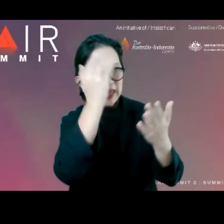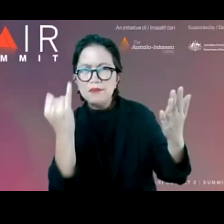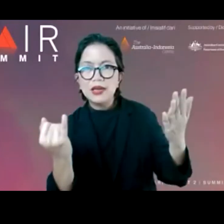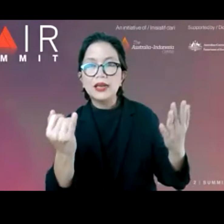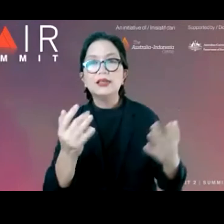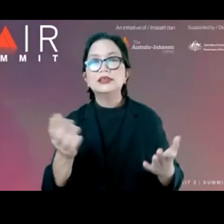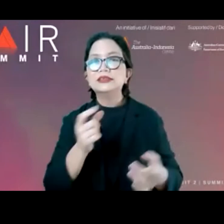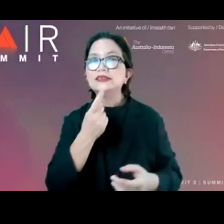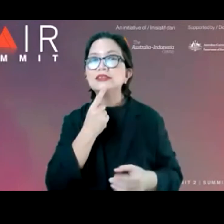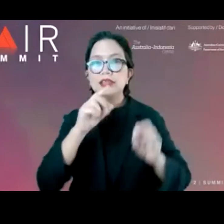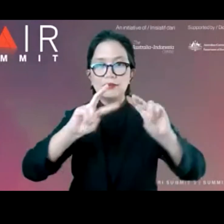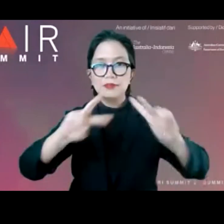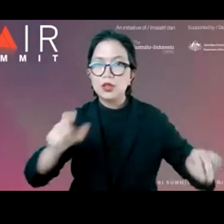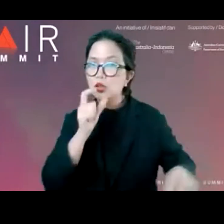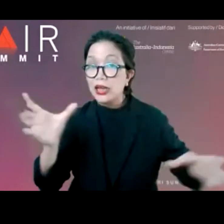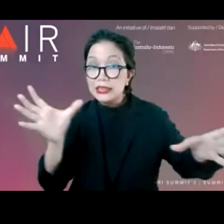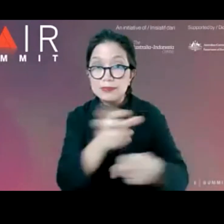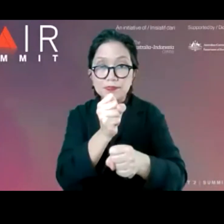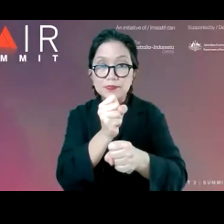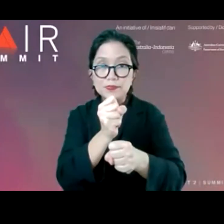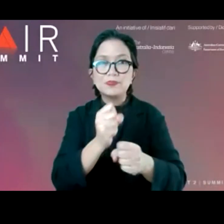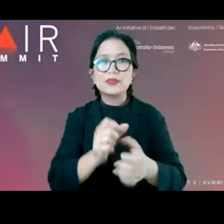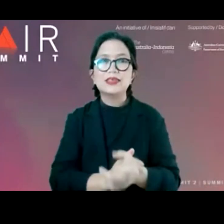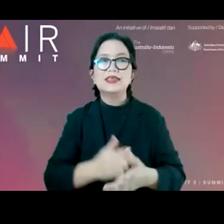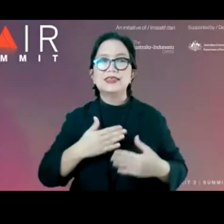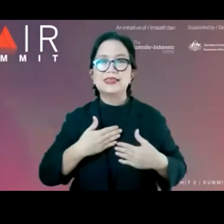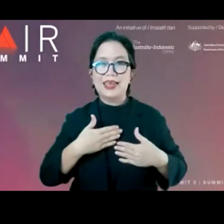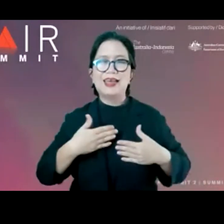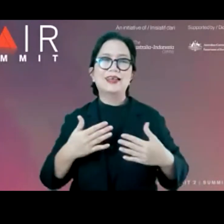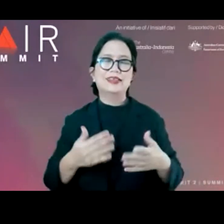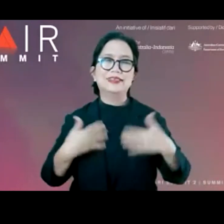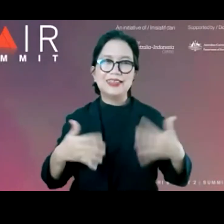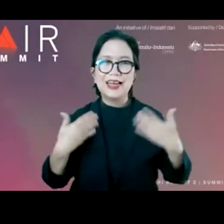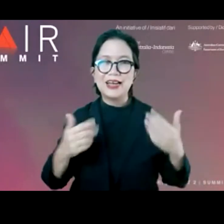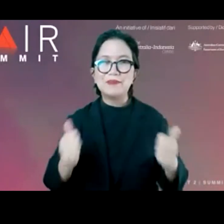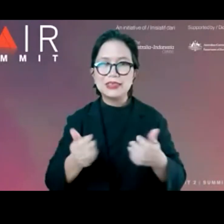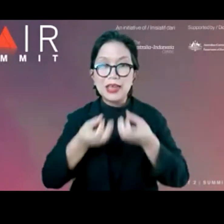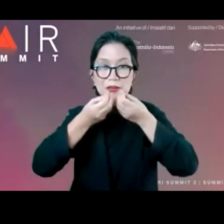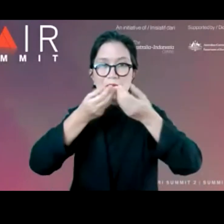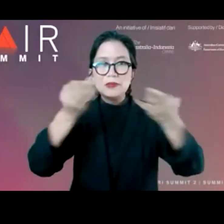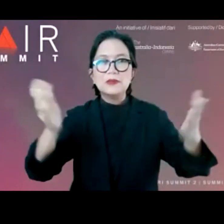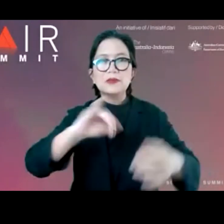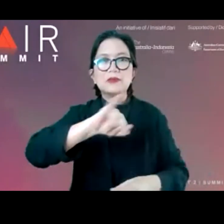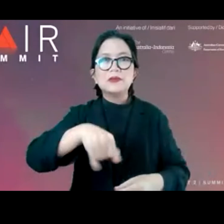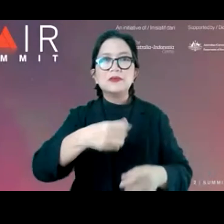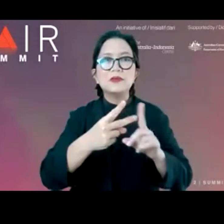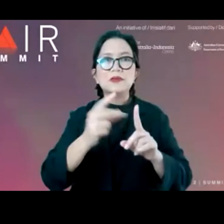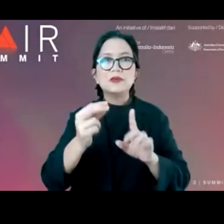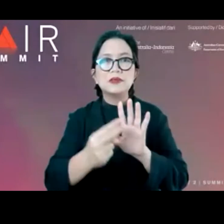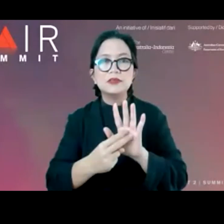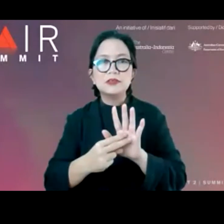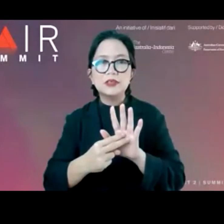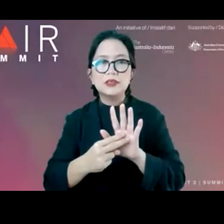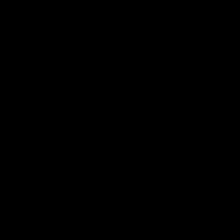for us, it is my absolute delight to introduce John Lee, who is the team leader at the Health